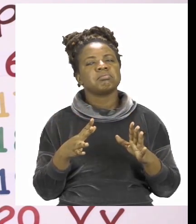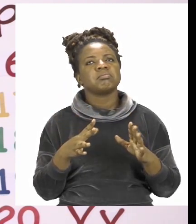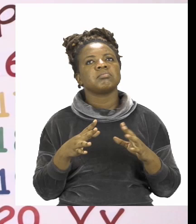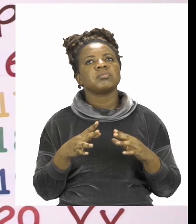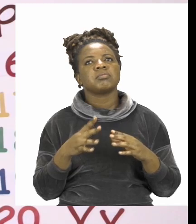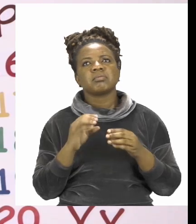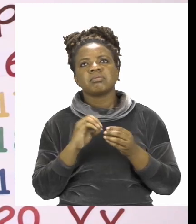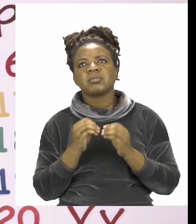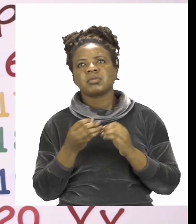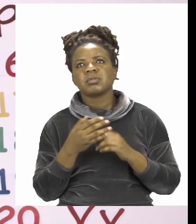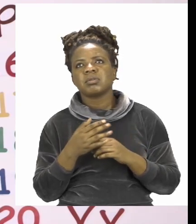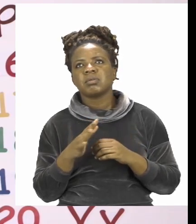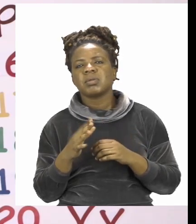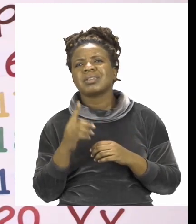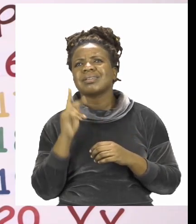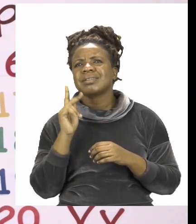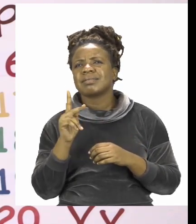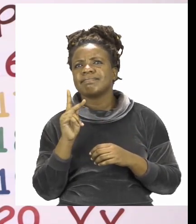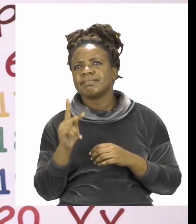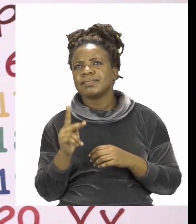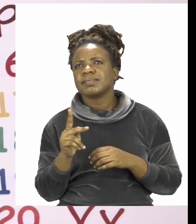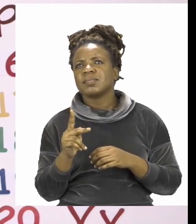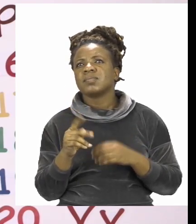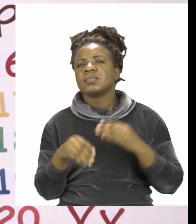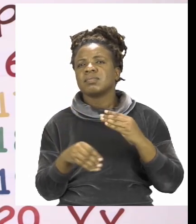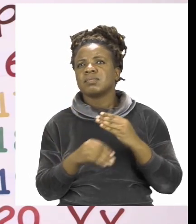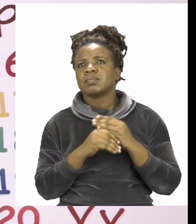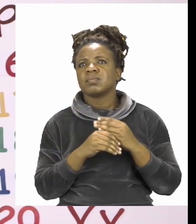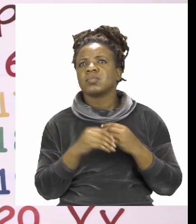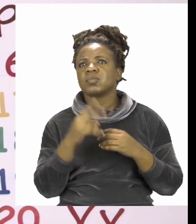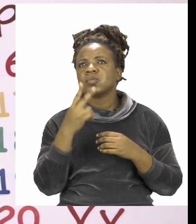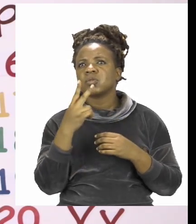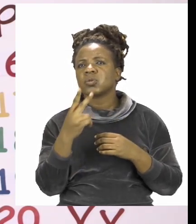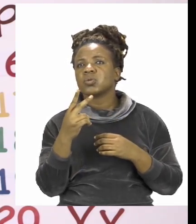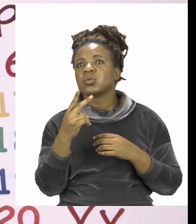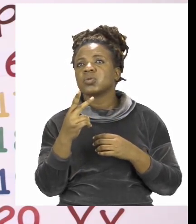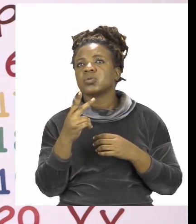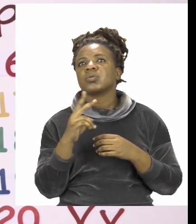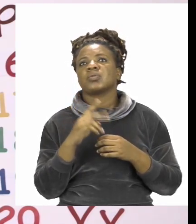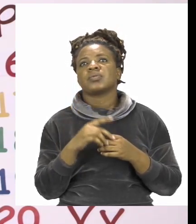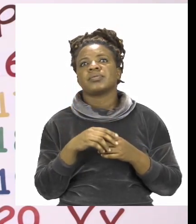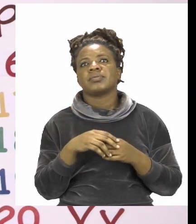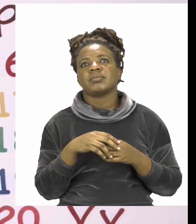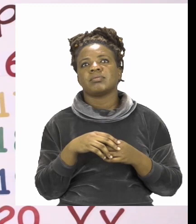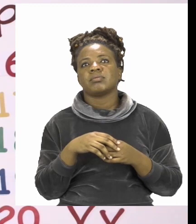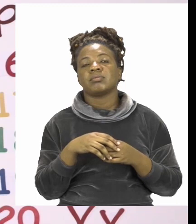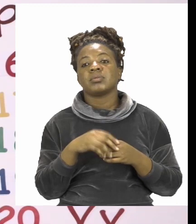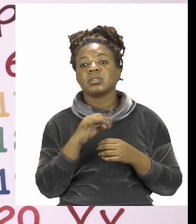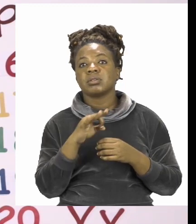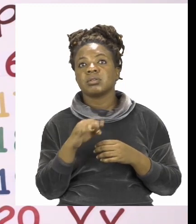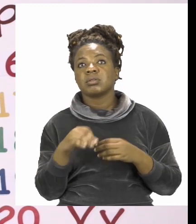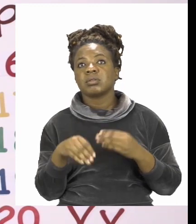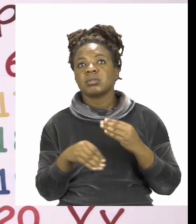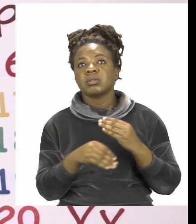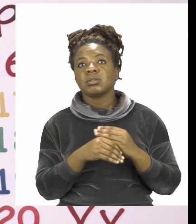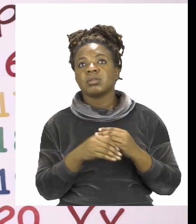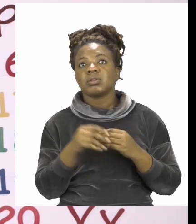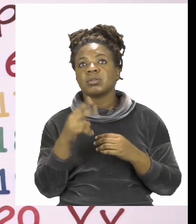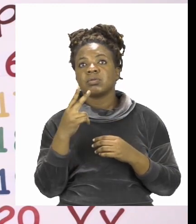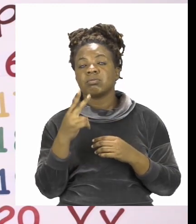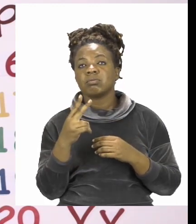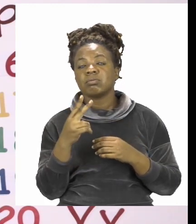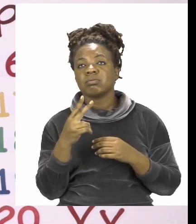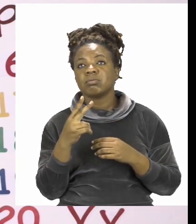done the right thing. So the last thing we need to do is add 2 again. If the 2 that we have added here